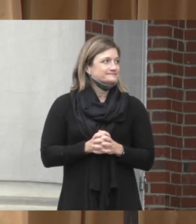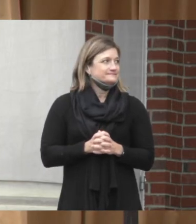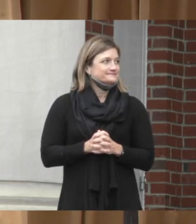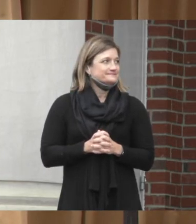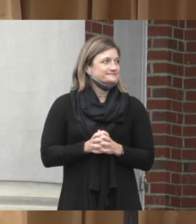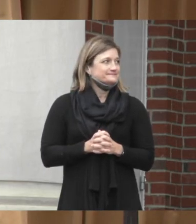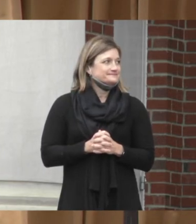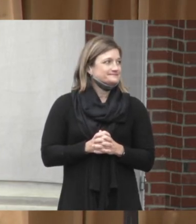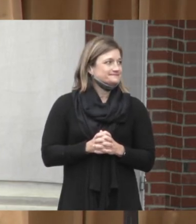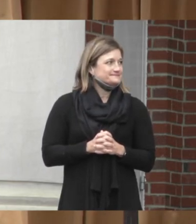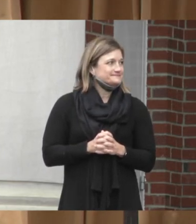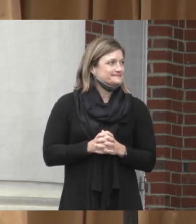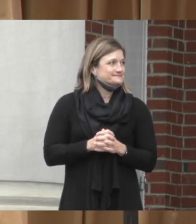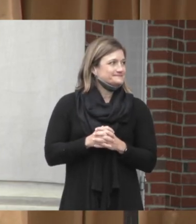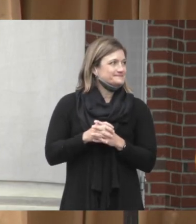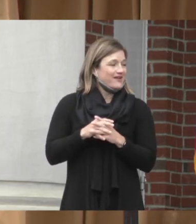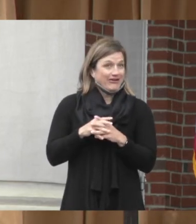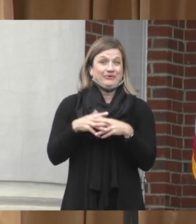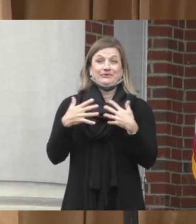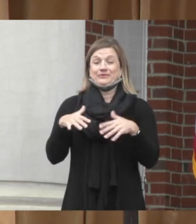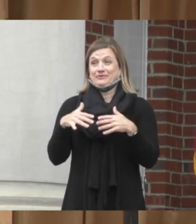Let's hope they don't stop at one of our buildings.